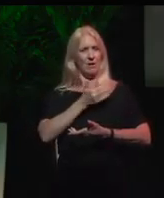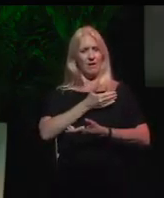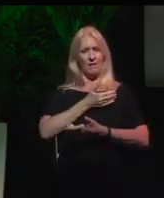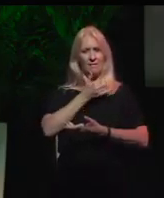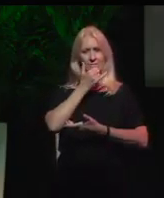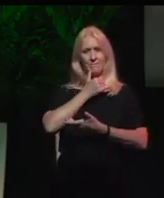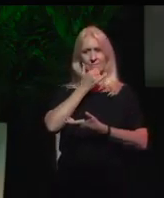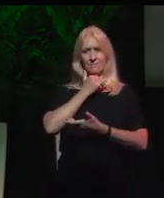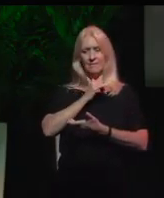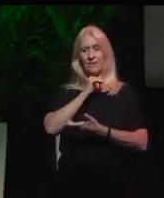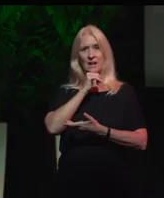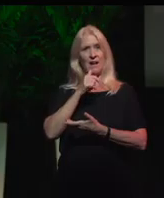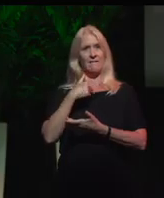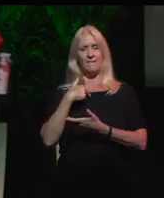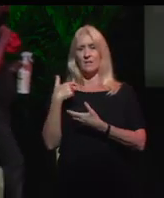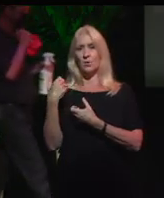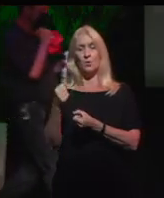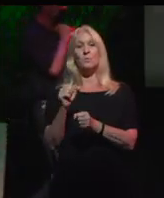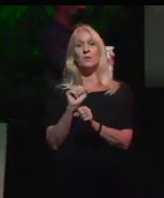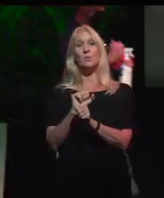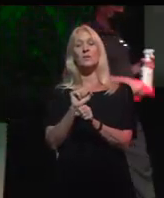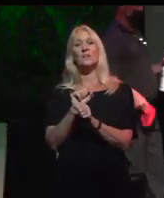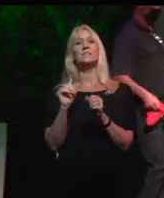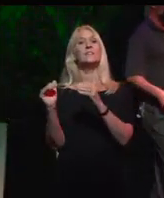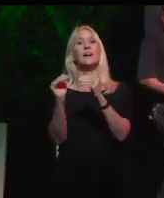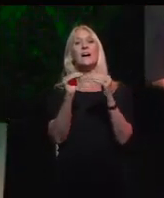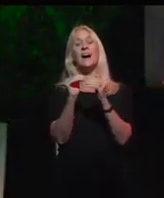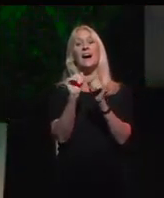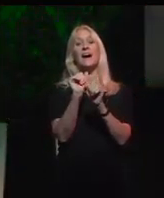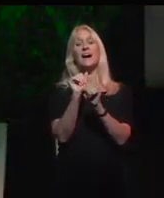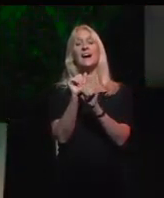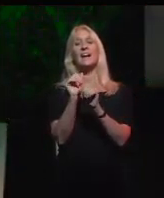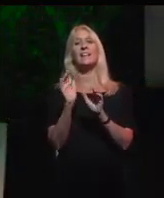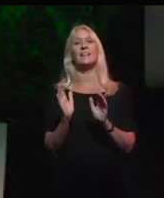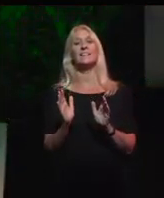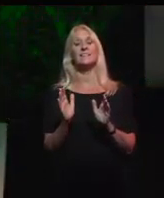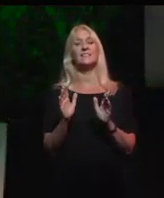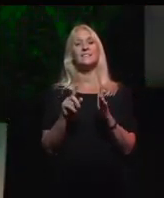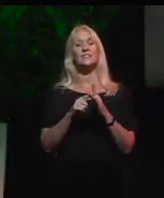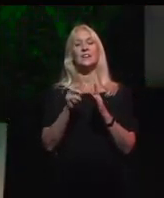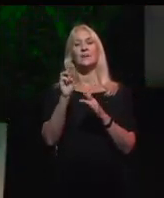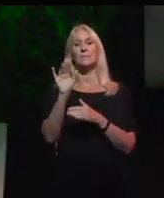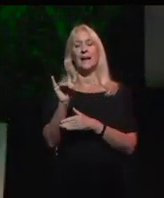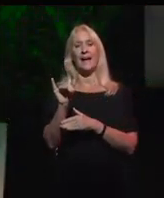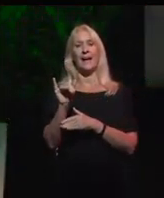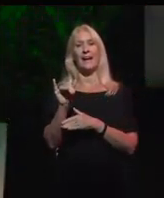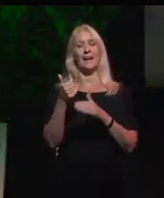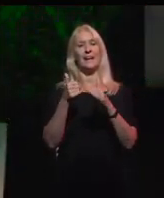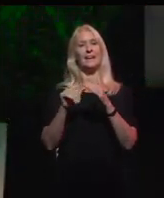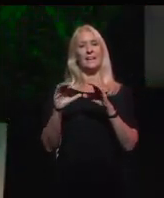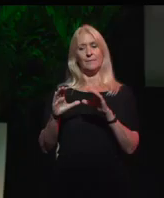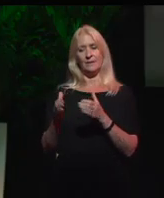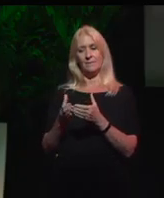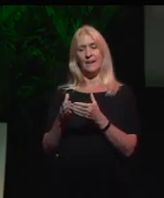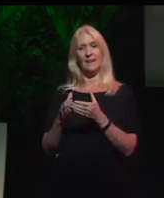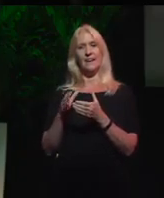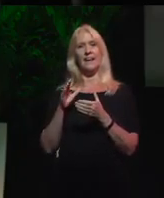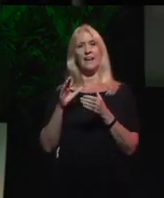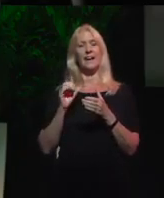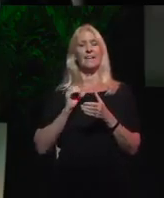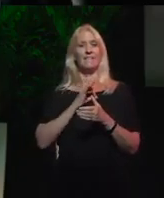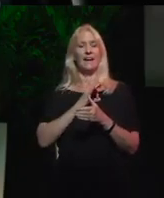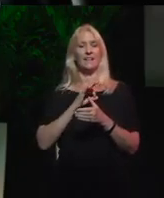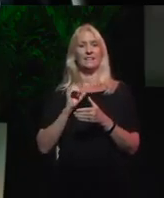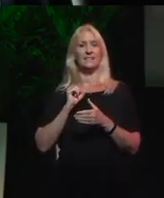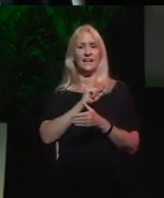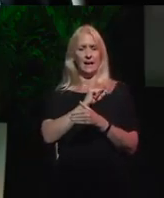the Herculean efforts of our colleagues. Beginning in May, a subcommittee of Faculty Senate began meeting weekly to work